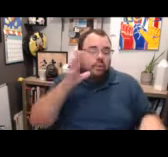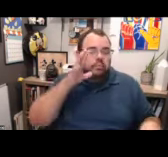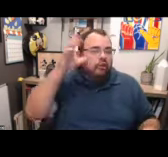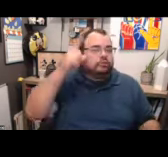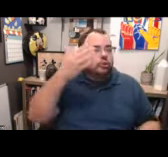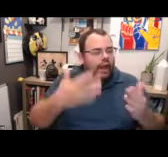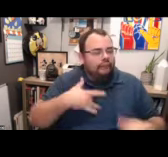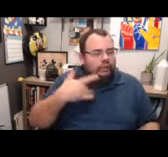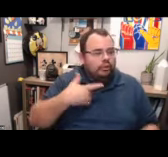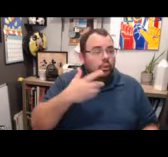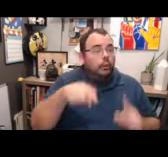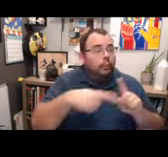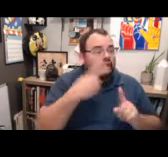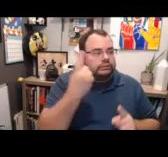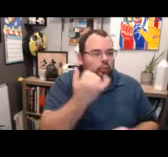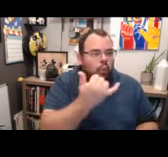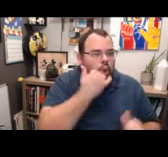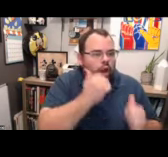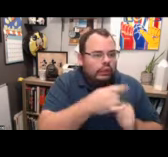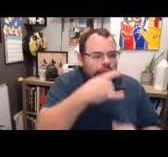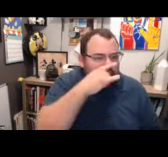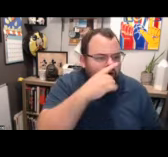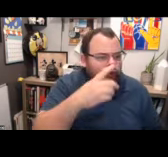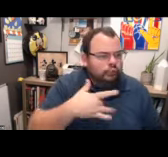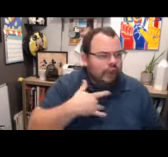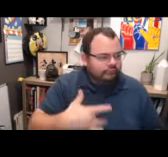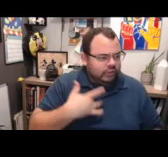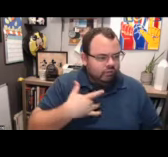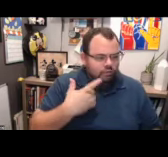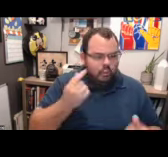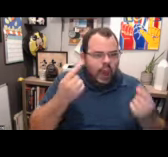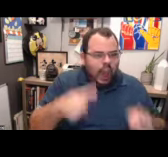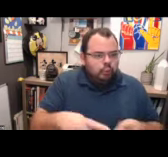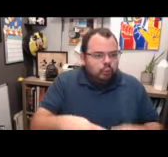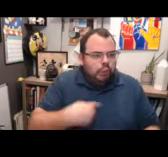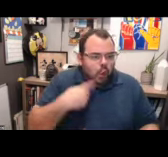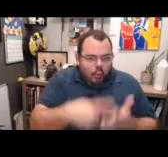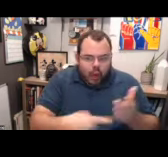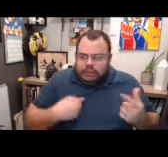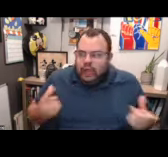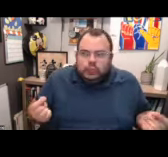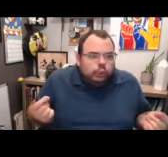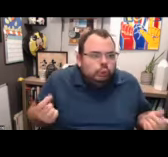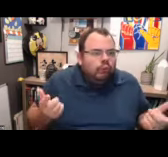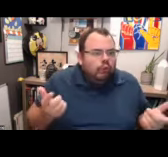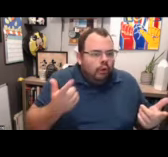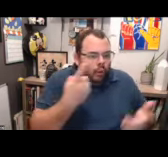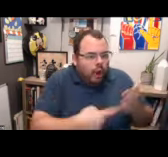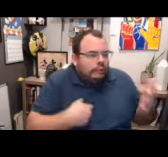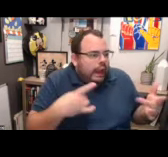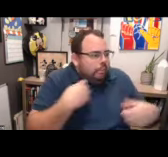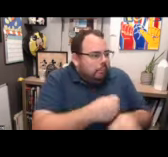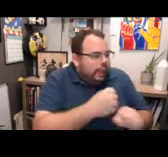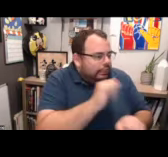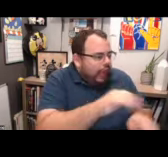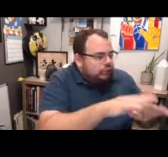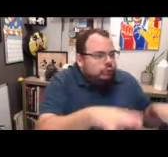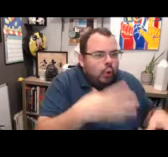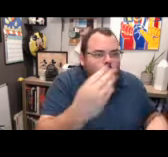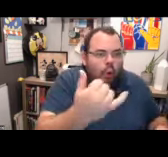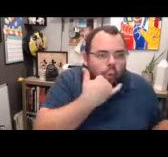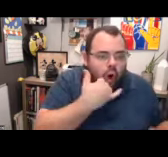Okay, so I see one is already a parent. Okay, when something is wrong with your kid, how do you feel? You start thinking,